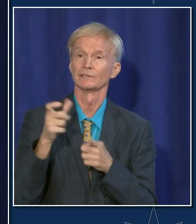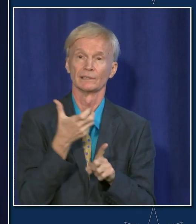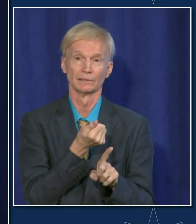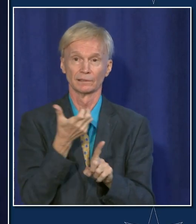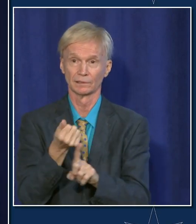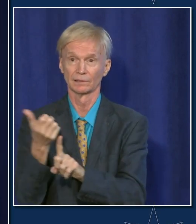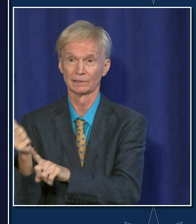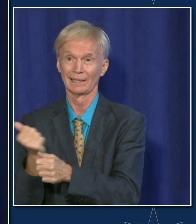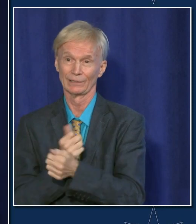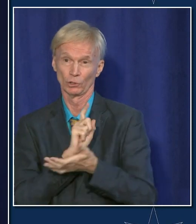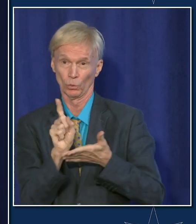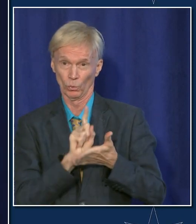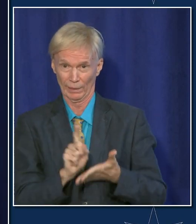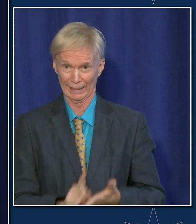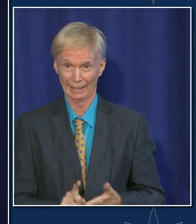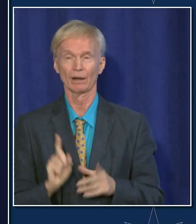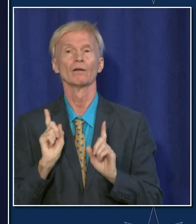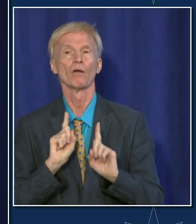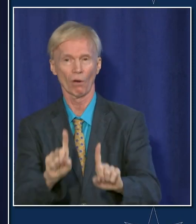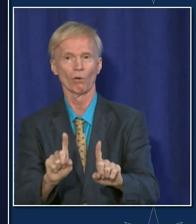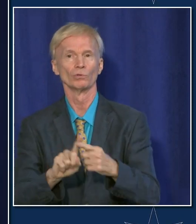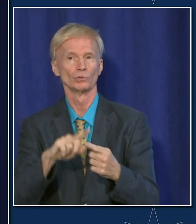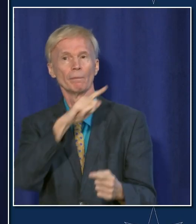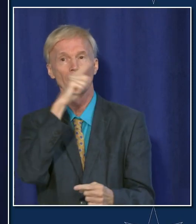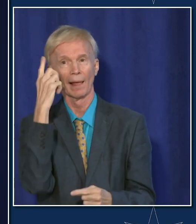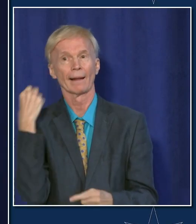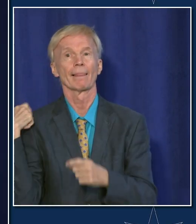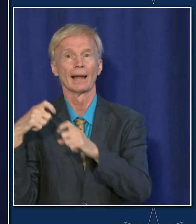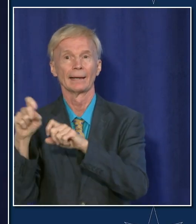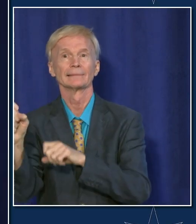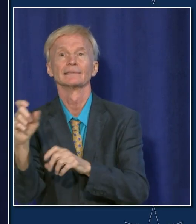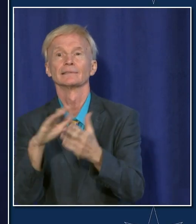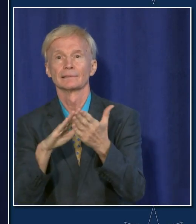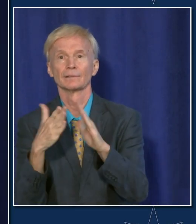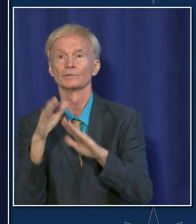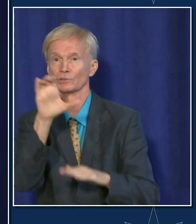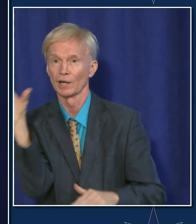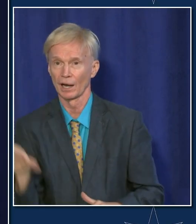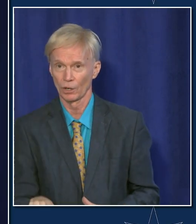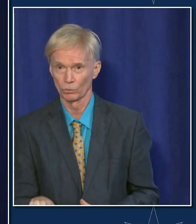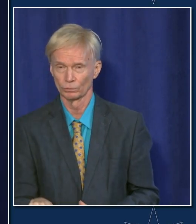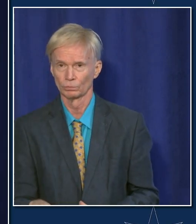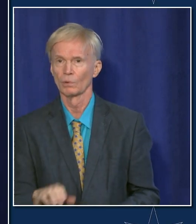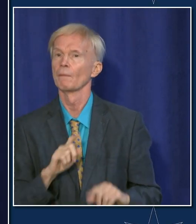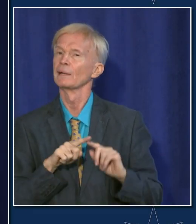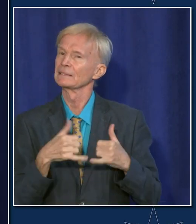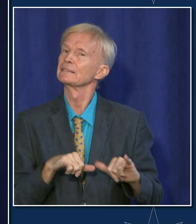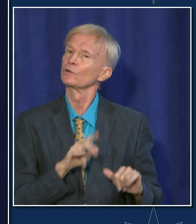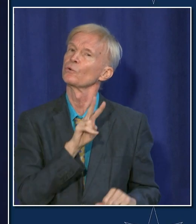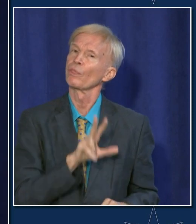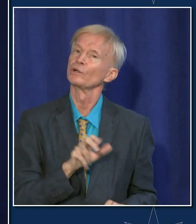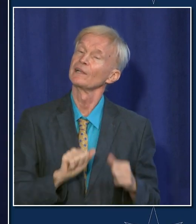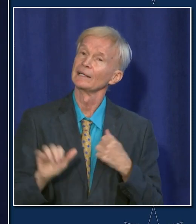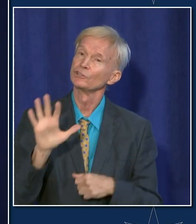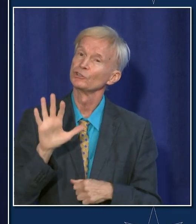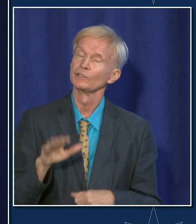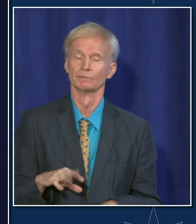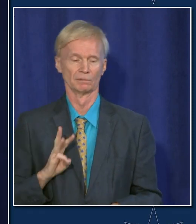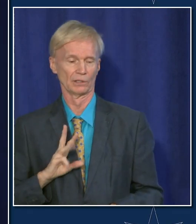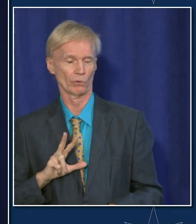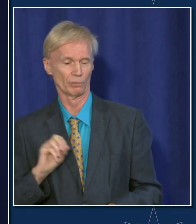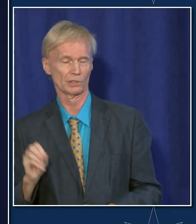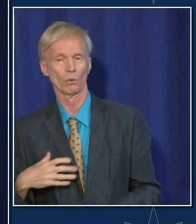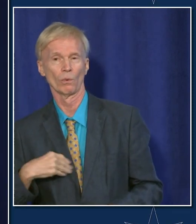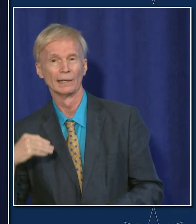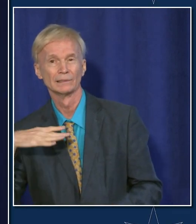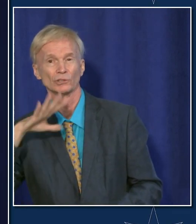in Chicago, have gone to Black and Latinx Chicagoans. But still, we're at about 2/3 of Asian Chicagoans, about about 63% of